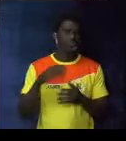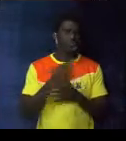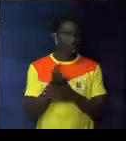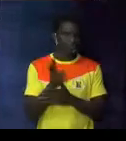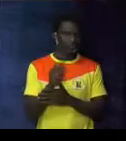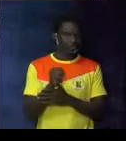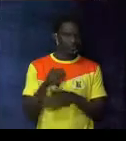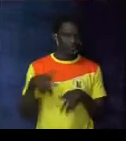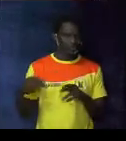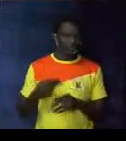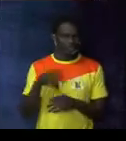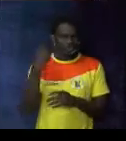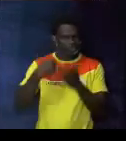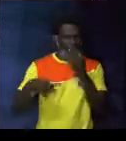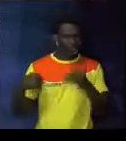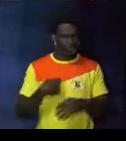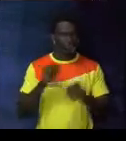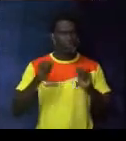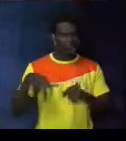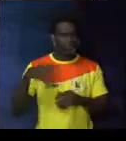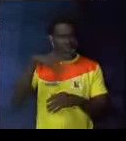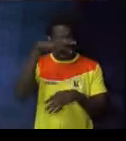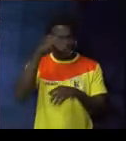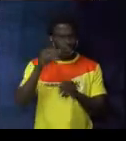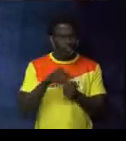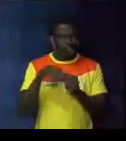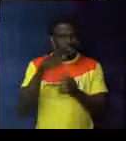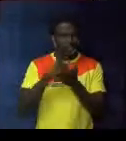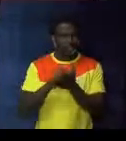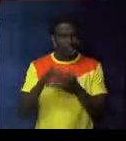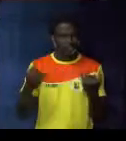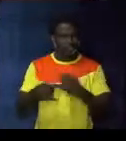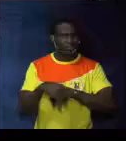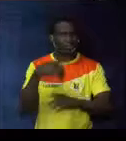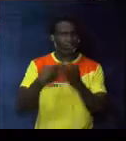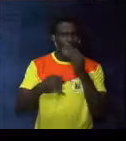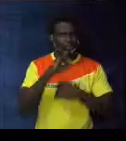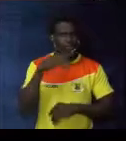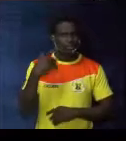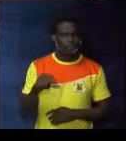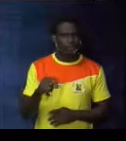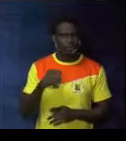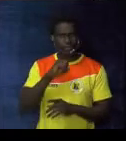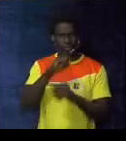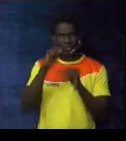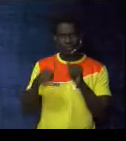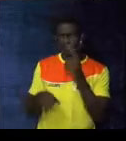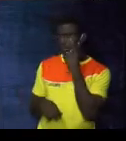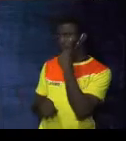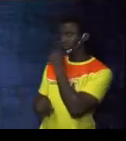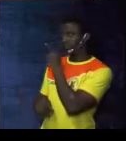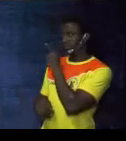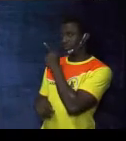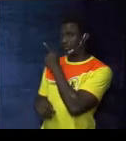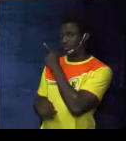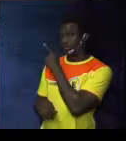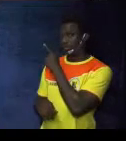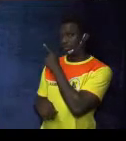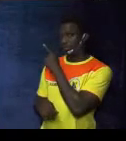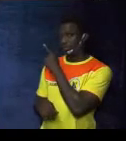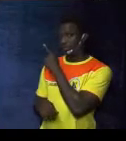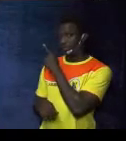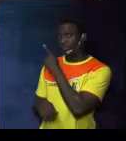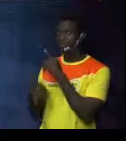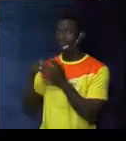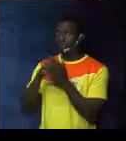radius. Well, let's see what we can learn about that today. So now, what is this shape? Of course, everyone knows